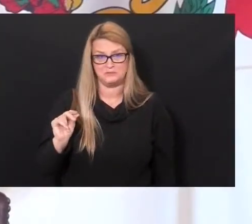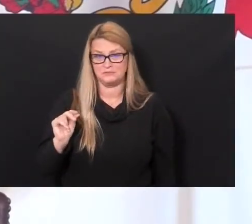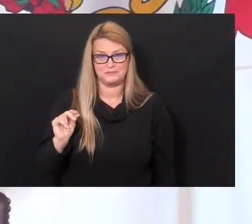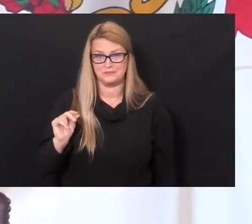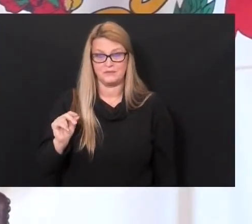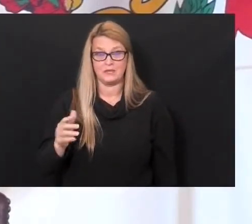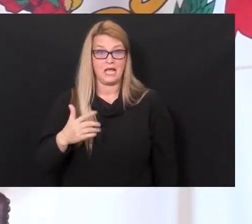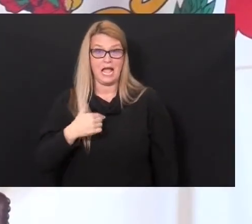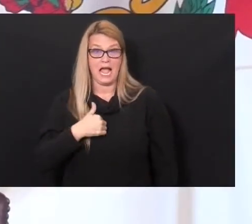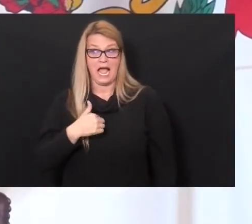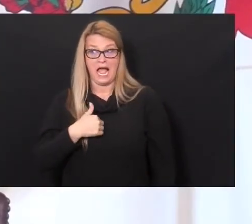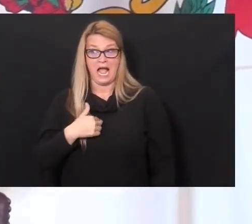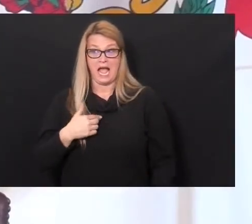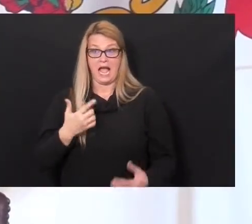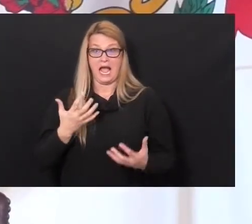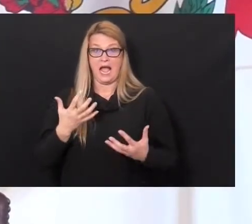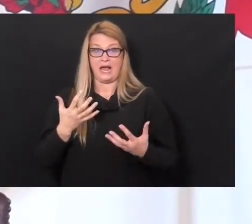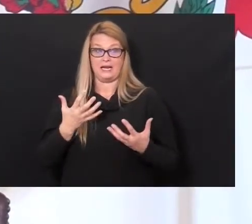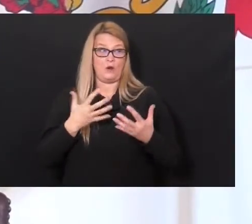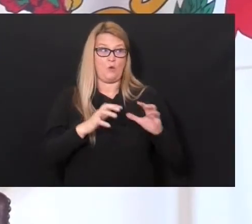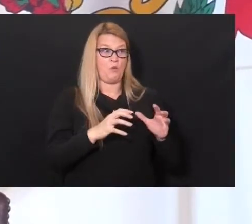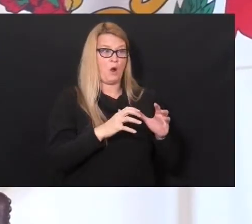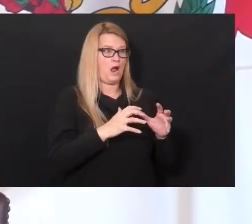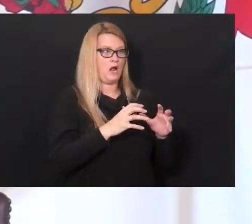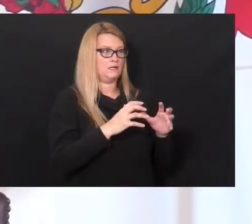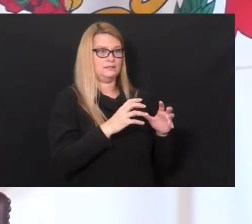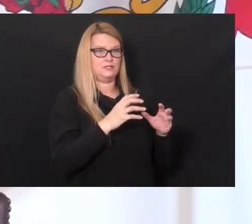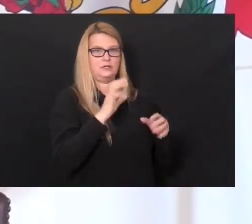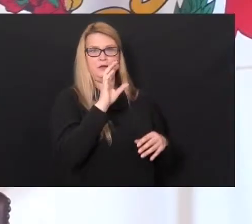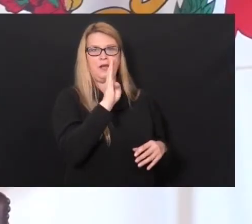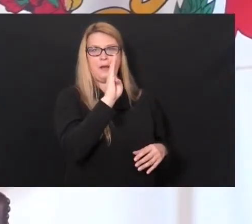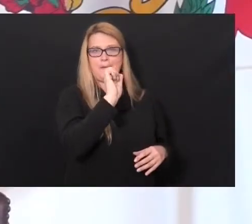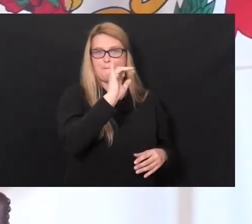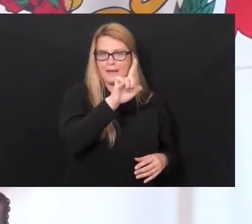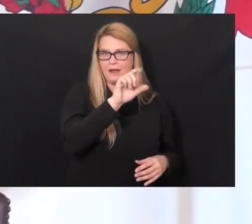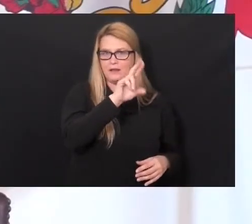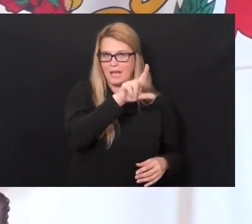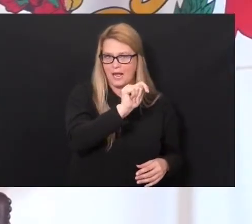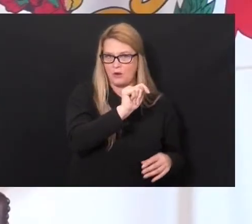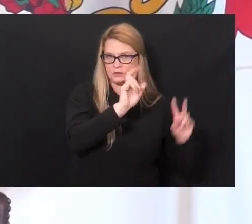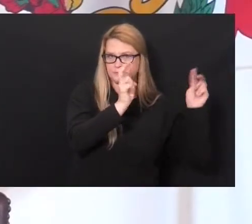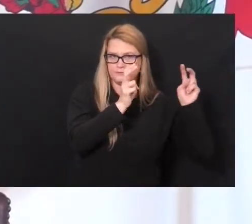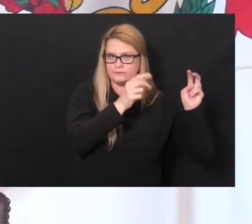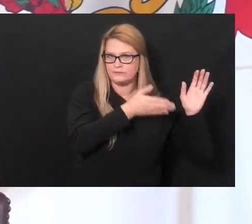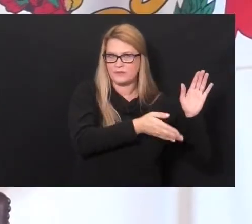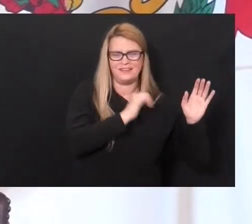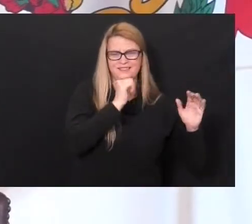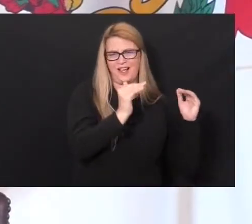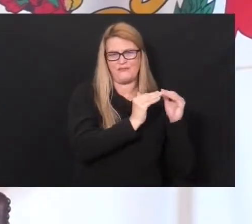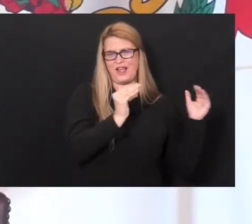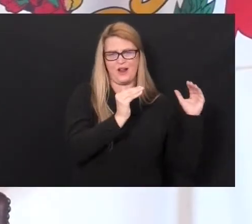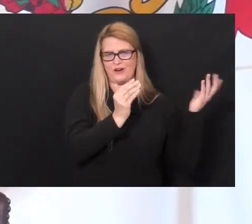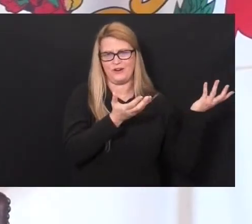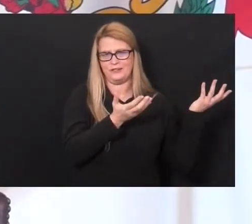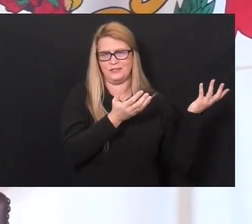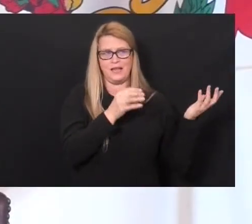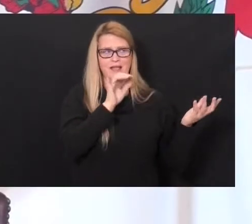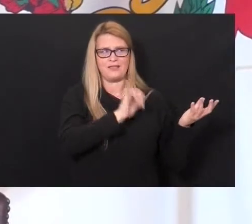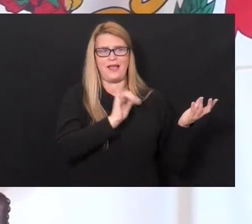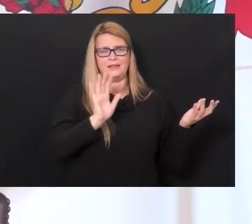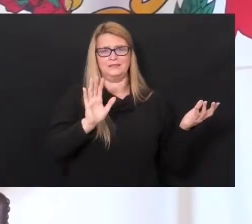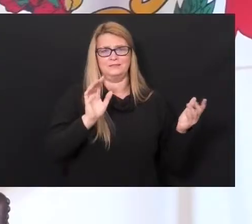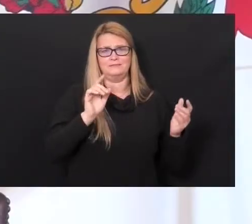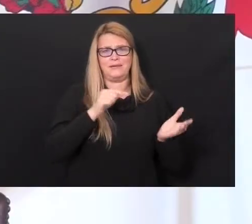I'm surely not in favor of a bailout, because that's not fair and that's not right to our people. These are their taxpayers'